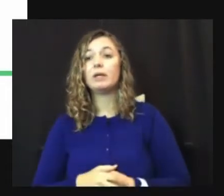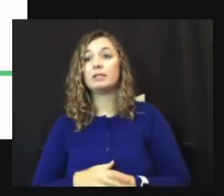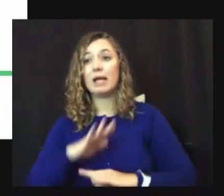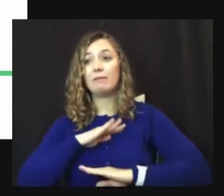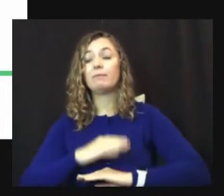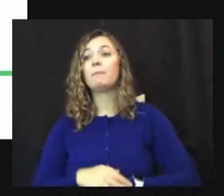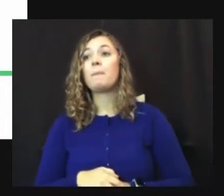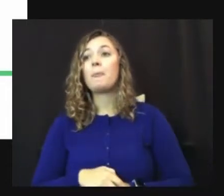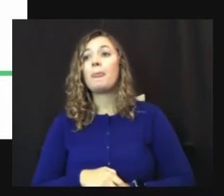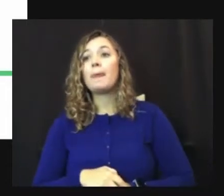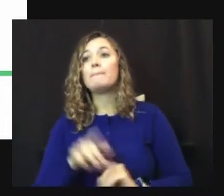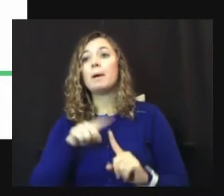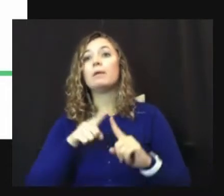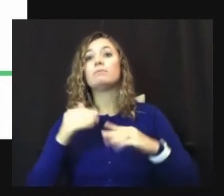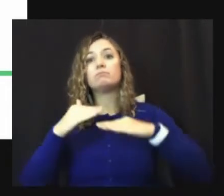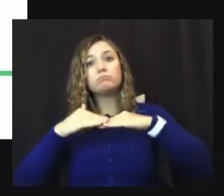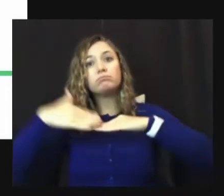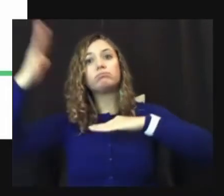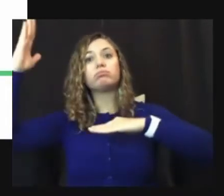are